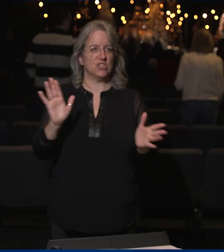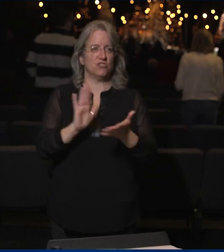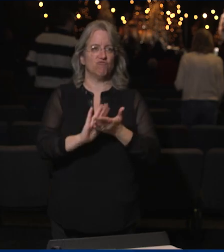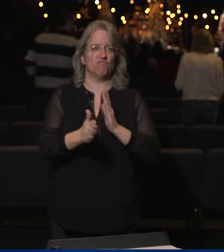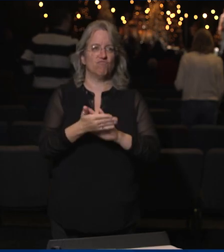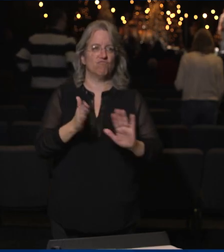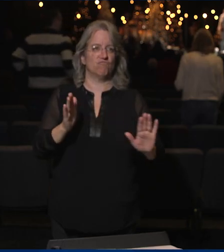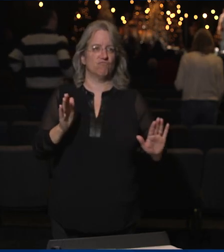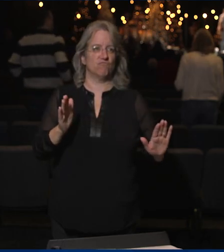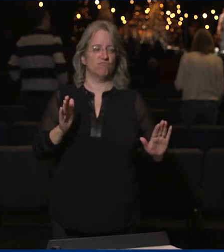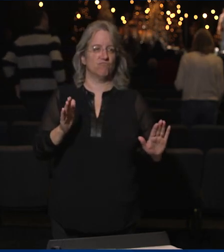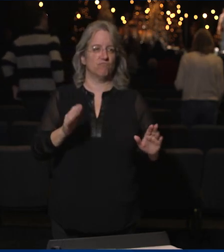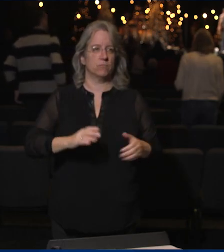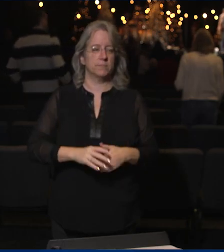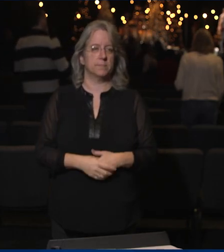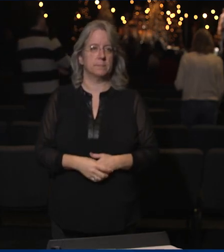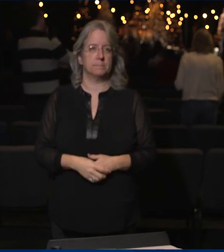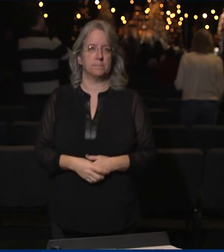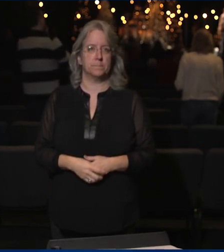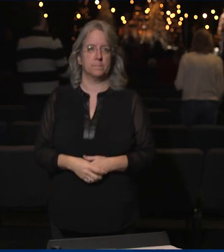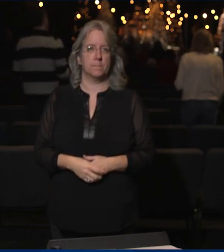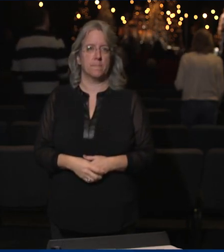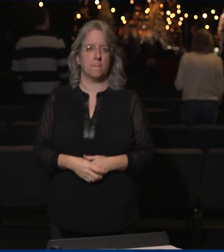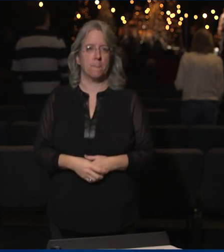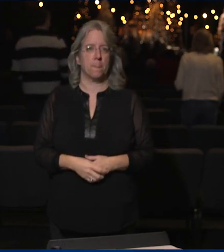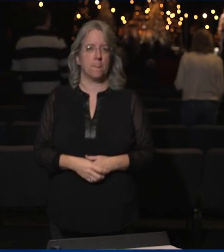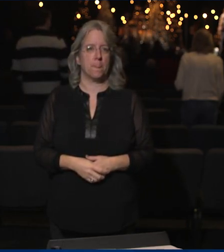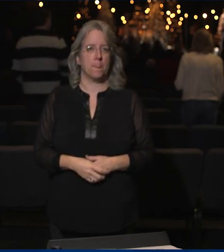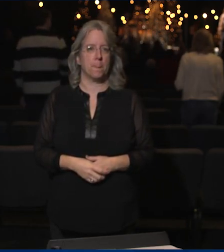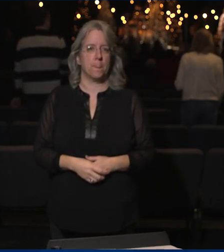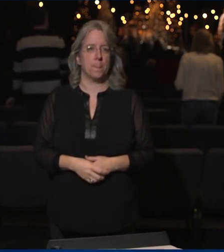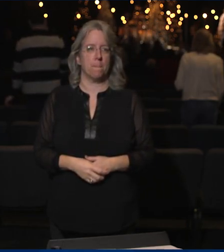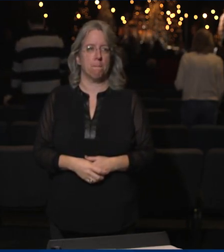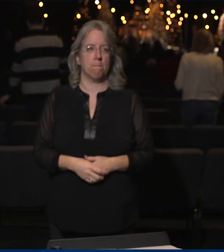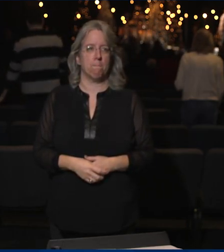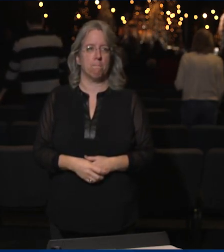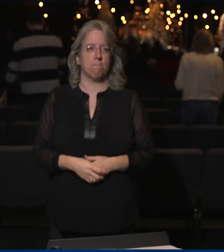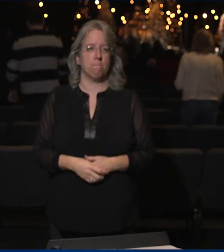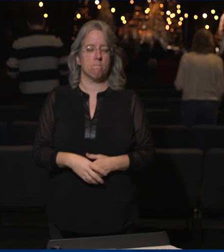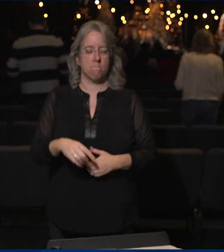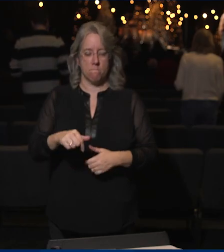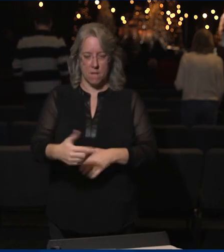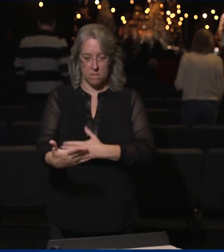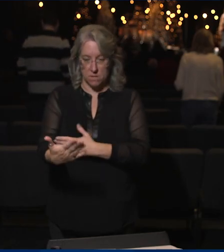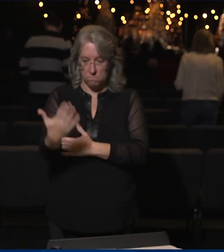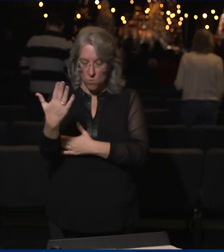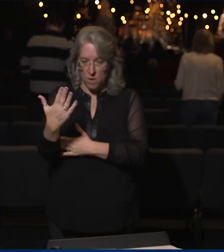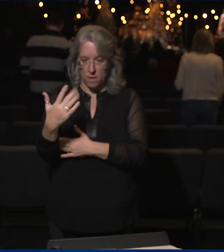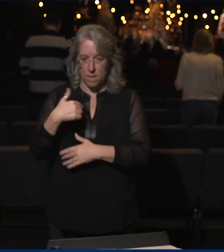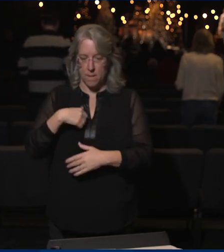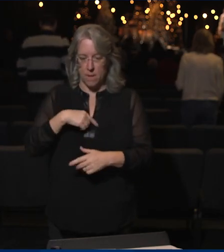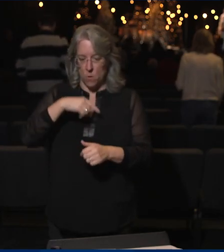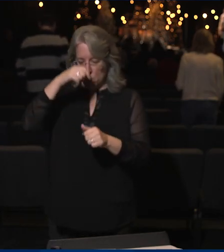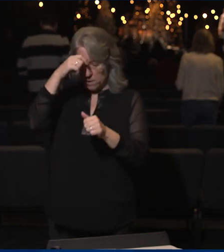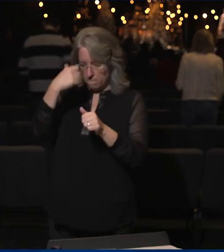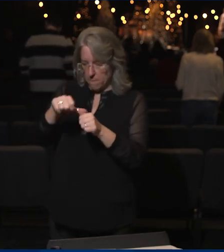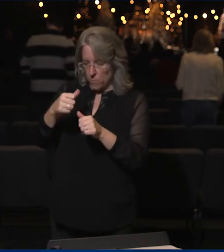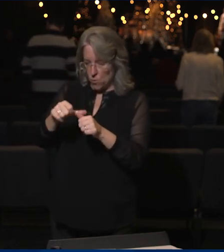And so as we go to communion today, as we remember the finished work of